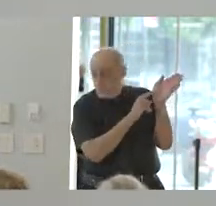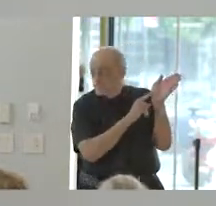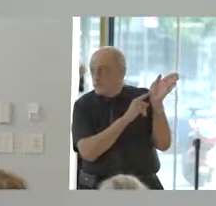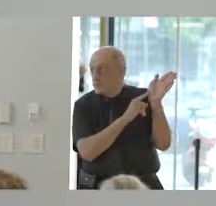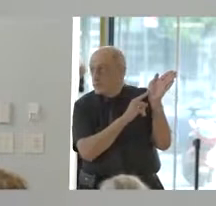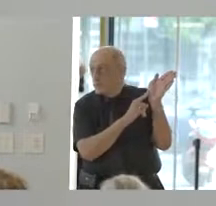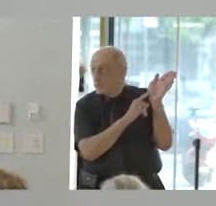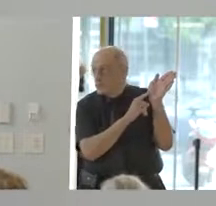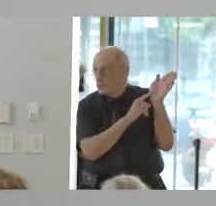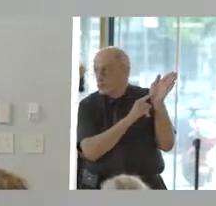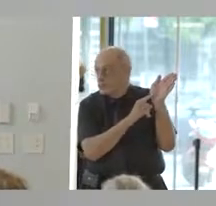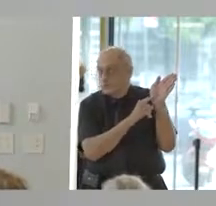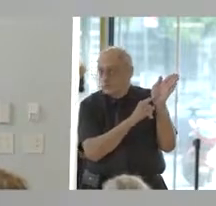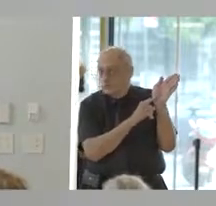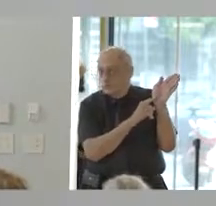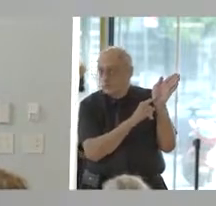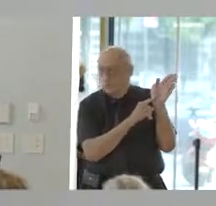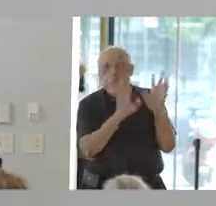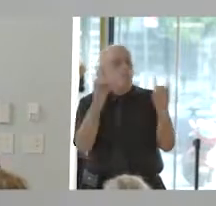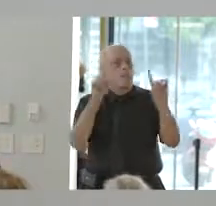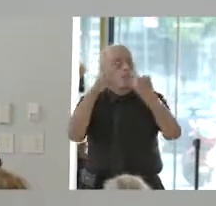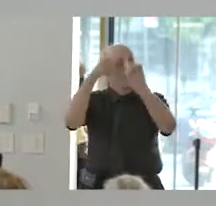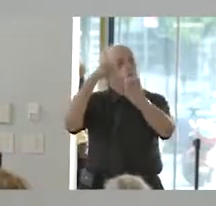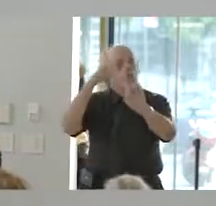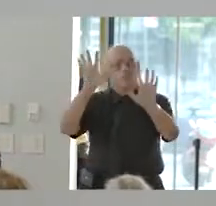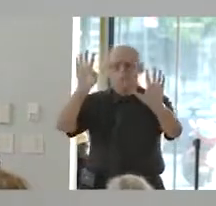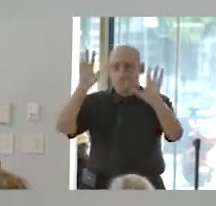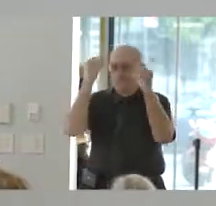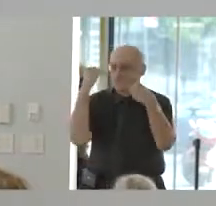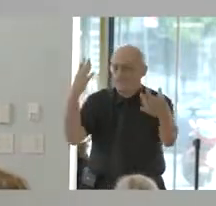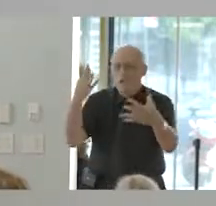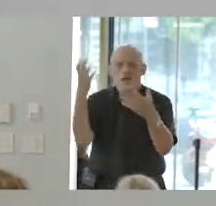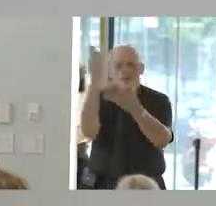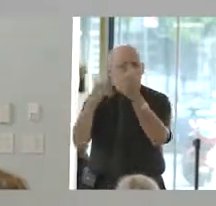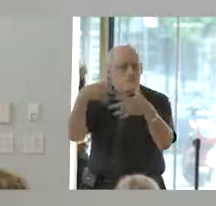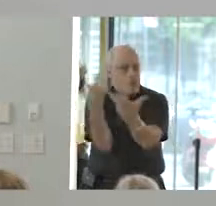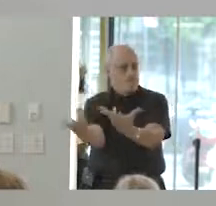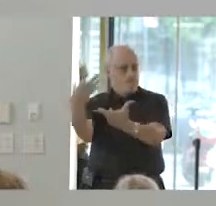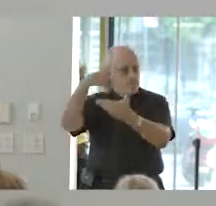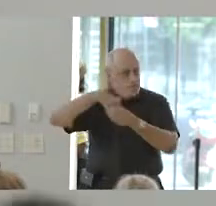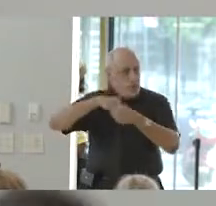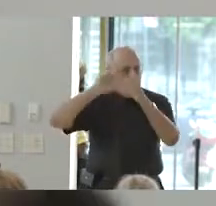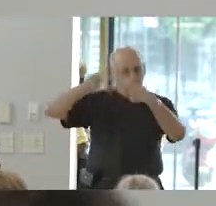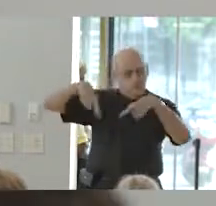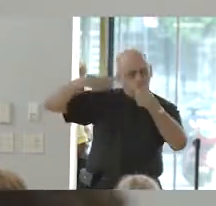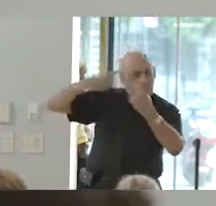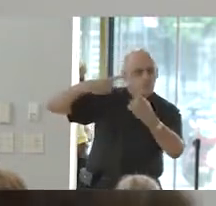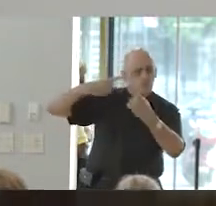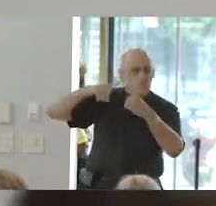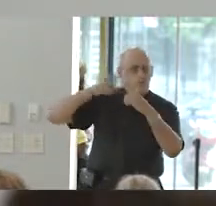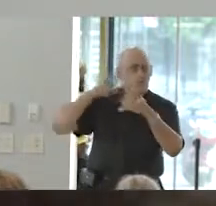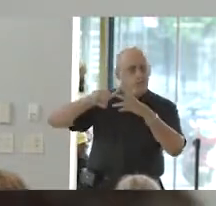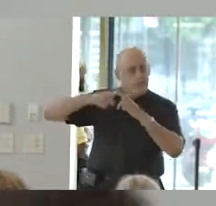So I just want to point out there are those of you who were very involved with this project in its